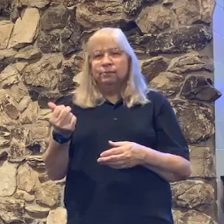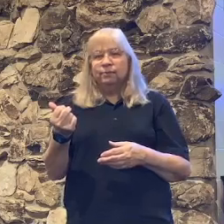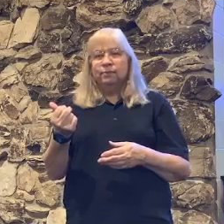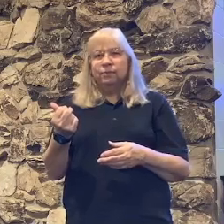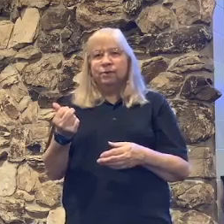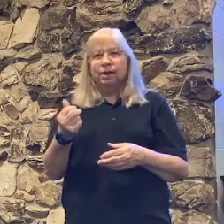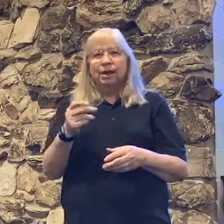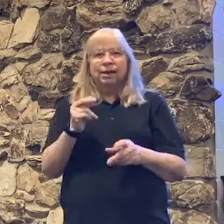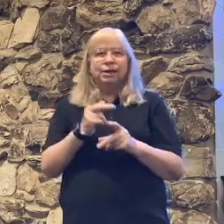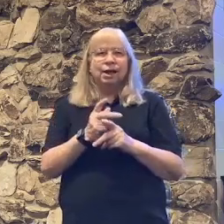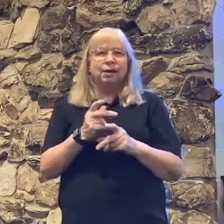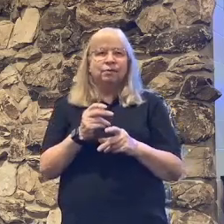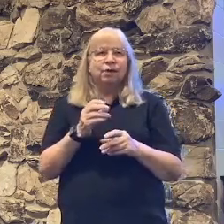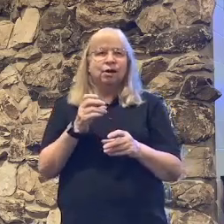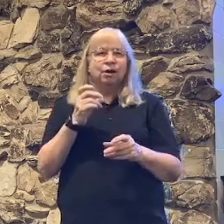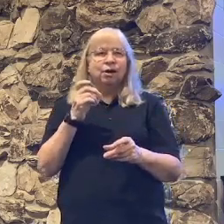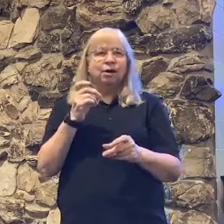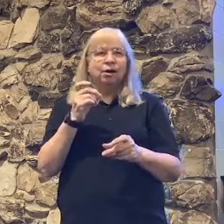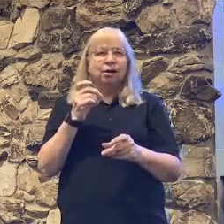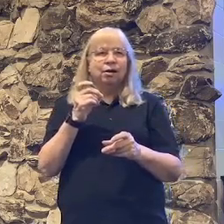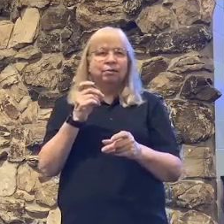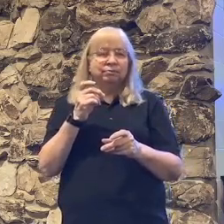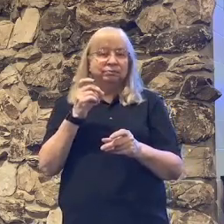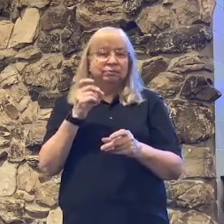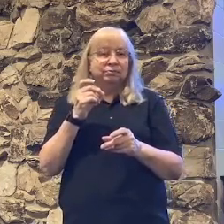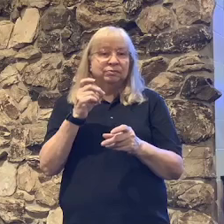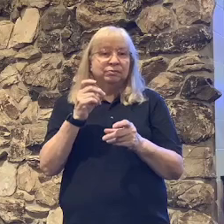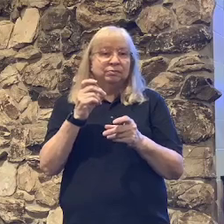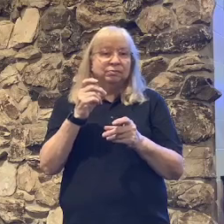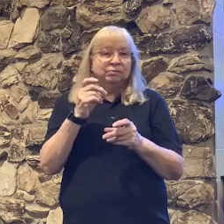It's a kind of complicated race.